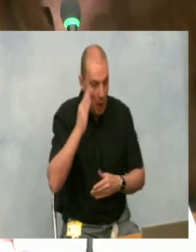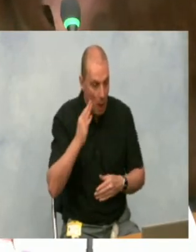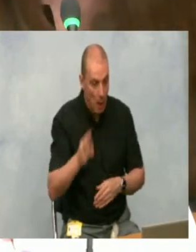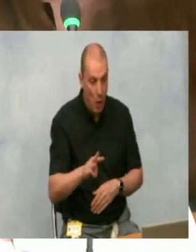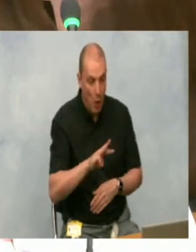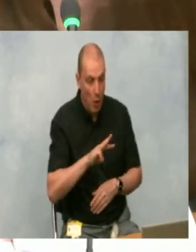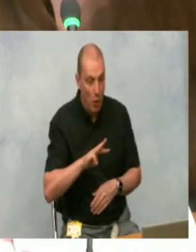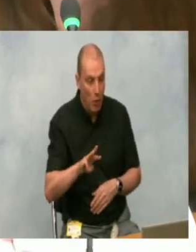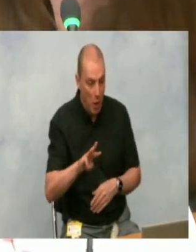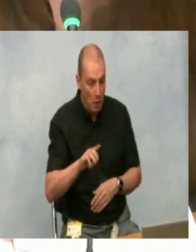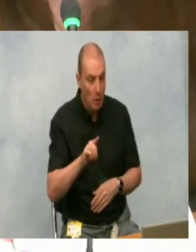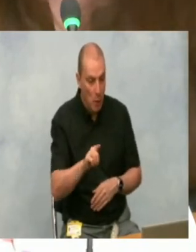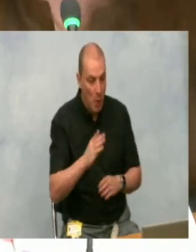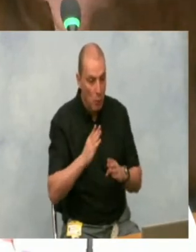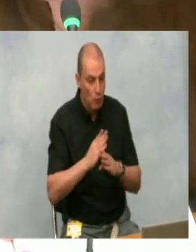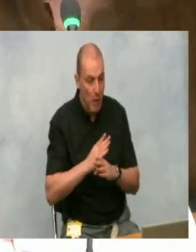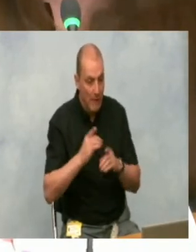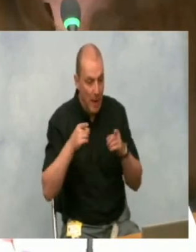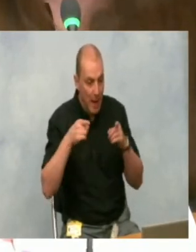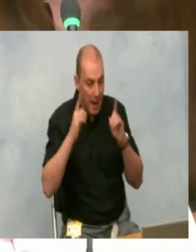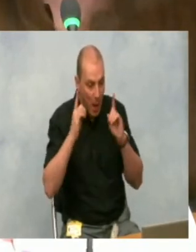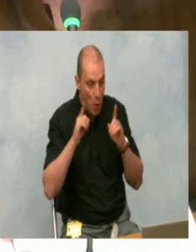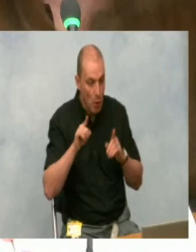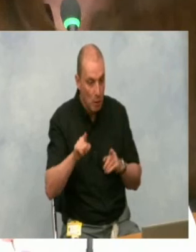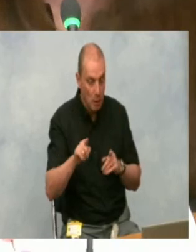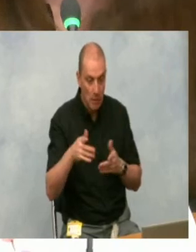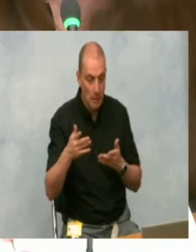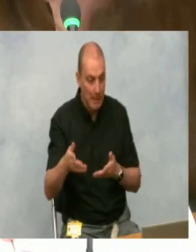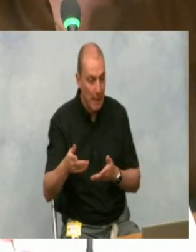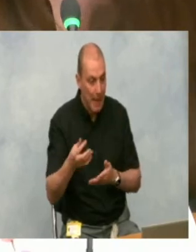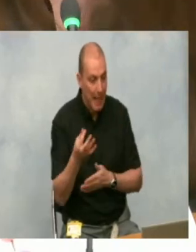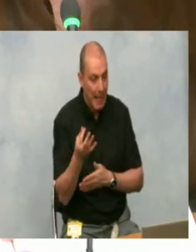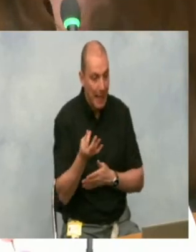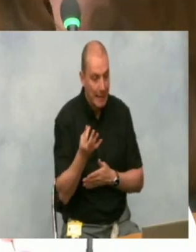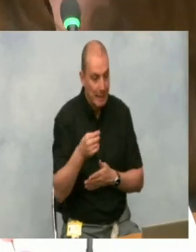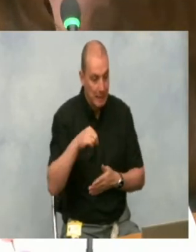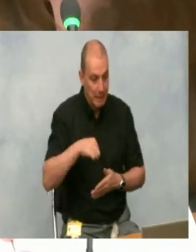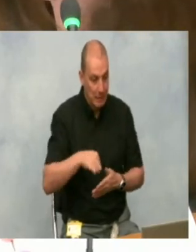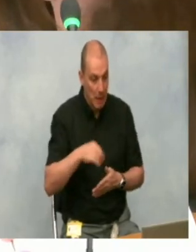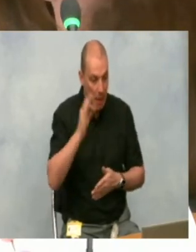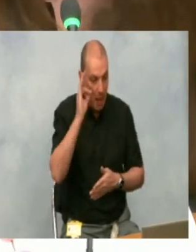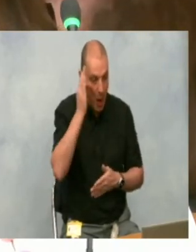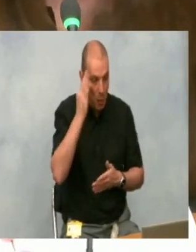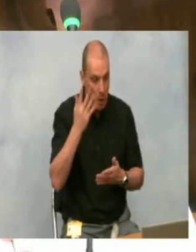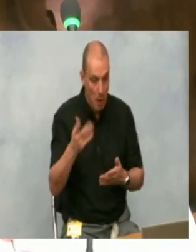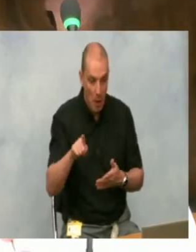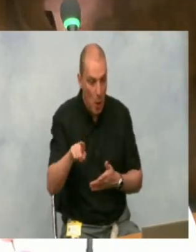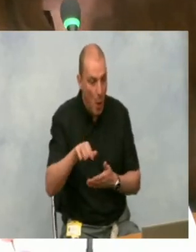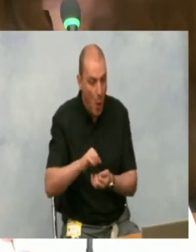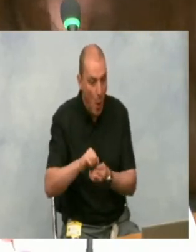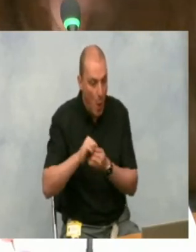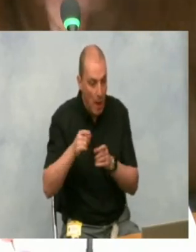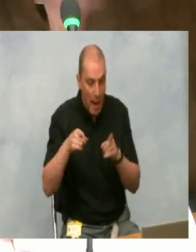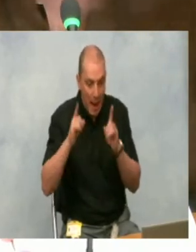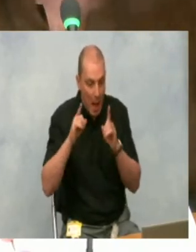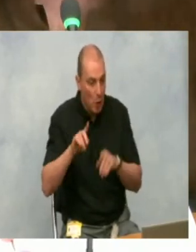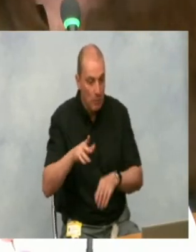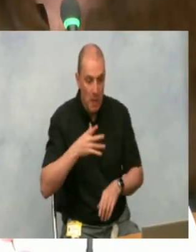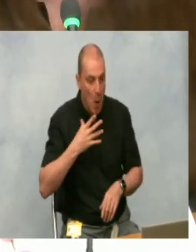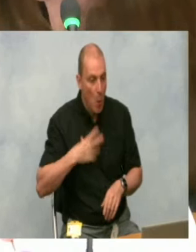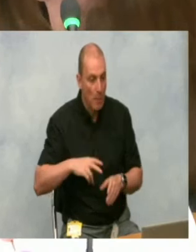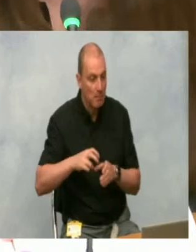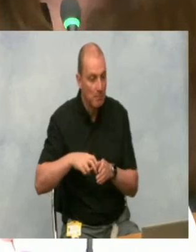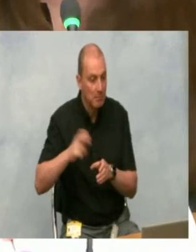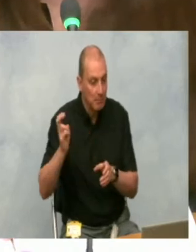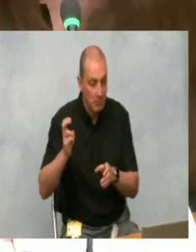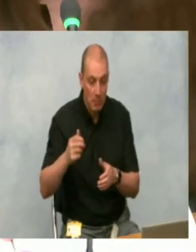with private landlords of properties leased to the council where the owner or landlord no longer wishes to remain in the sector,